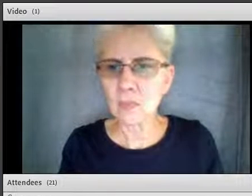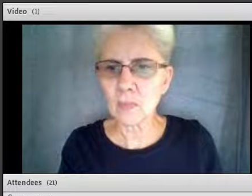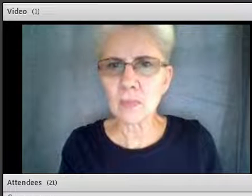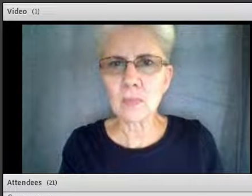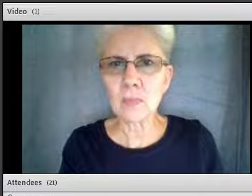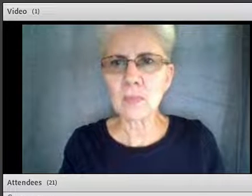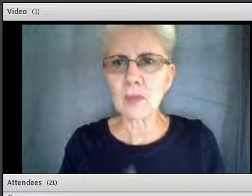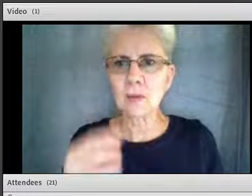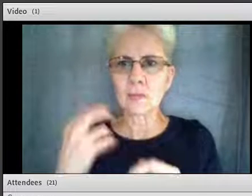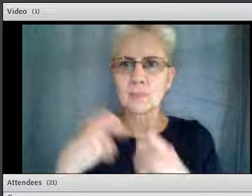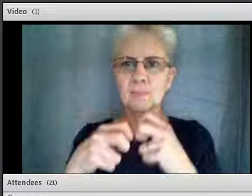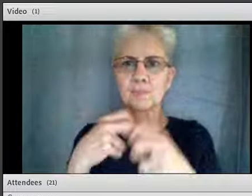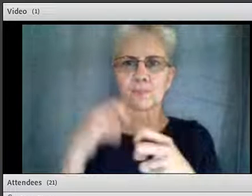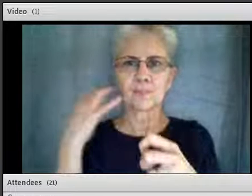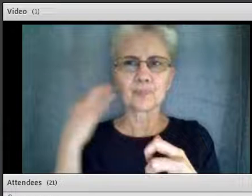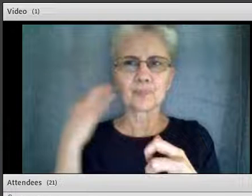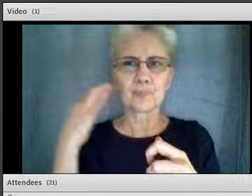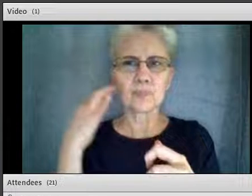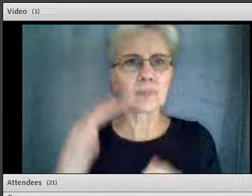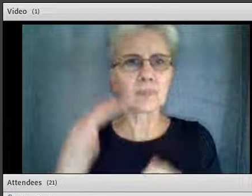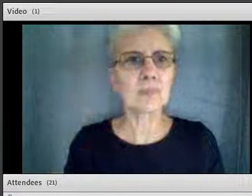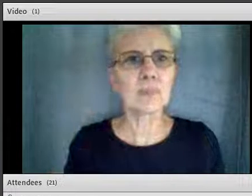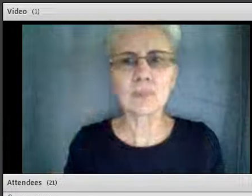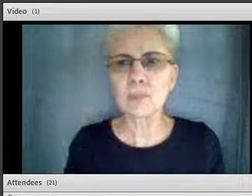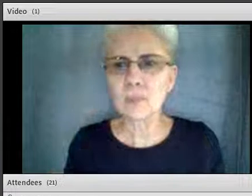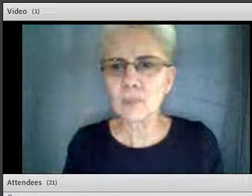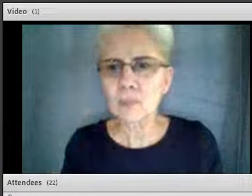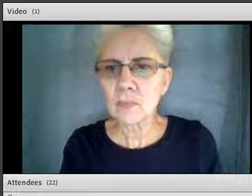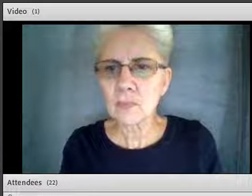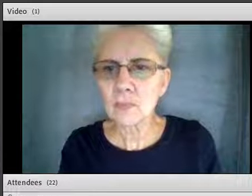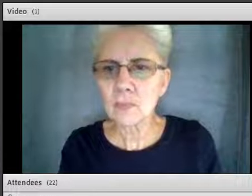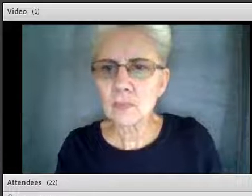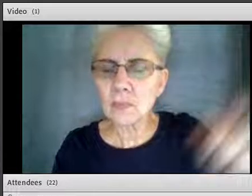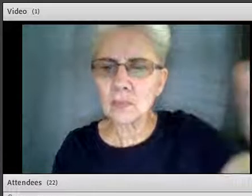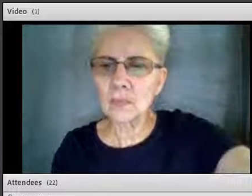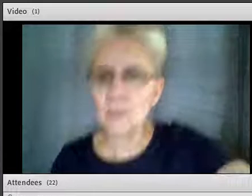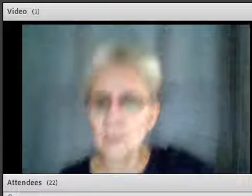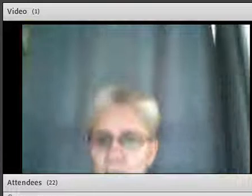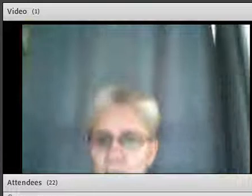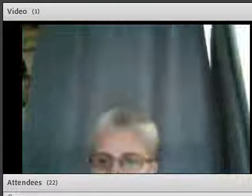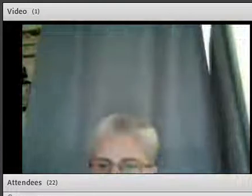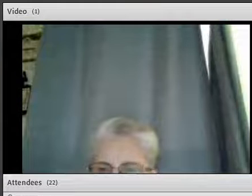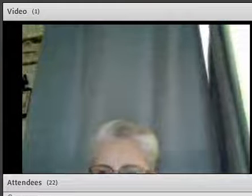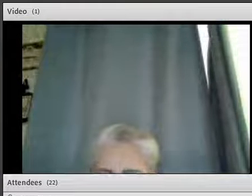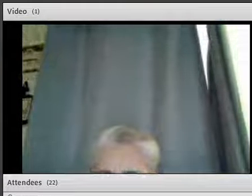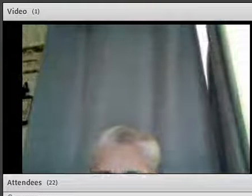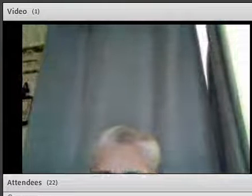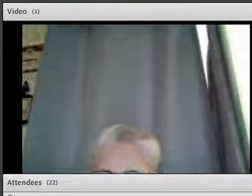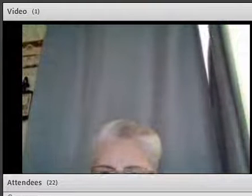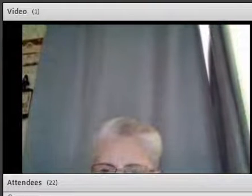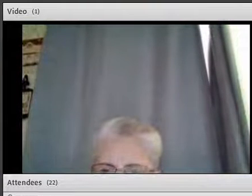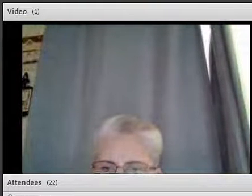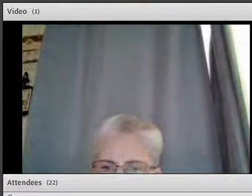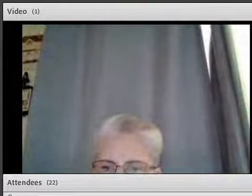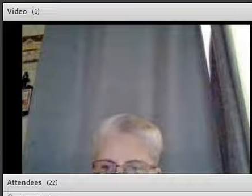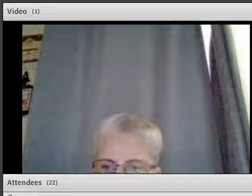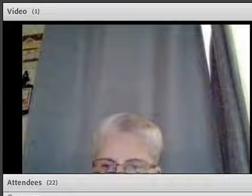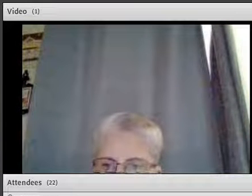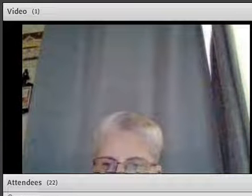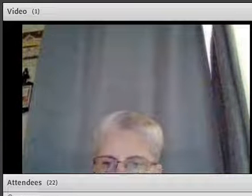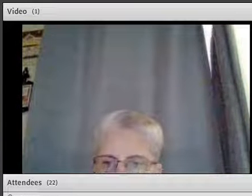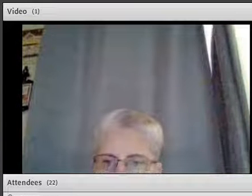So people want to interact. We're going to talk about connecting as we go through this. They're going to your website, so they want to connect